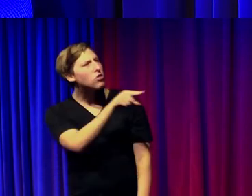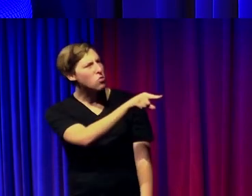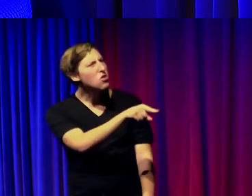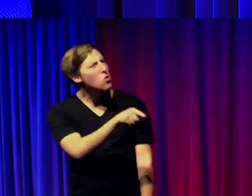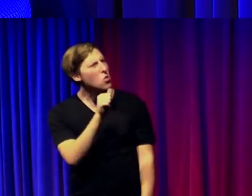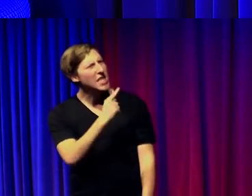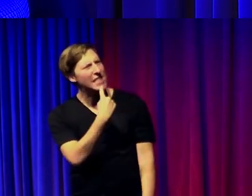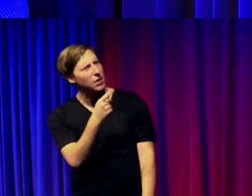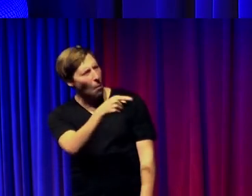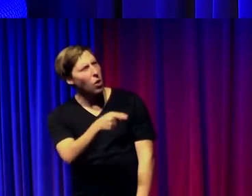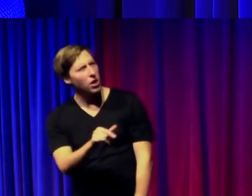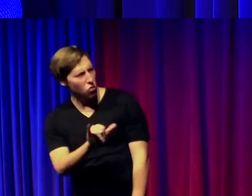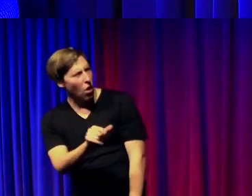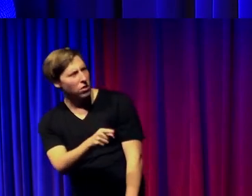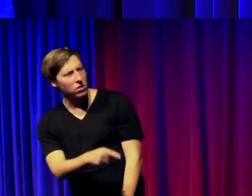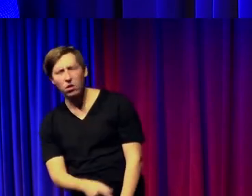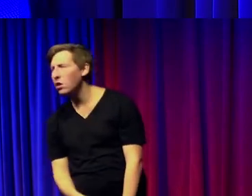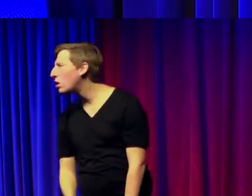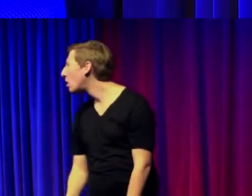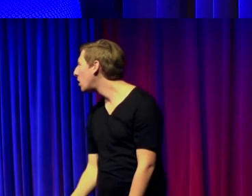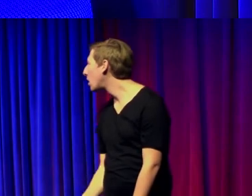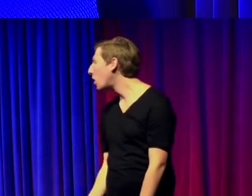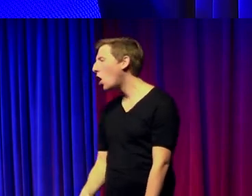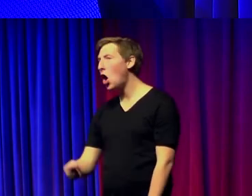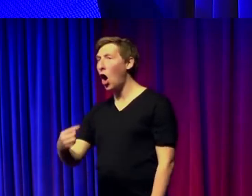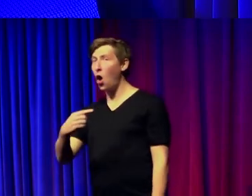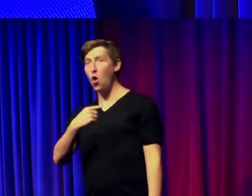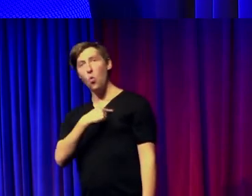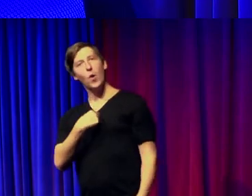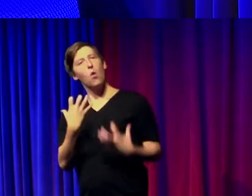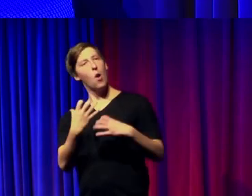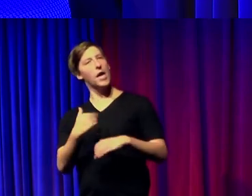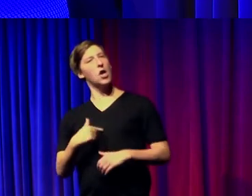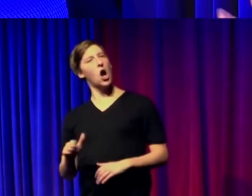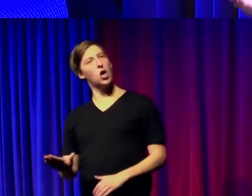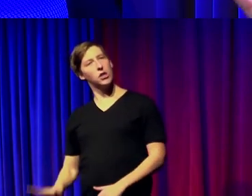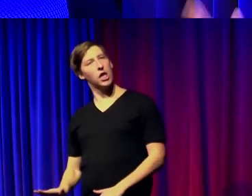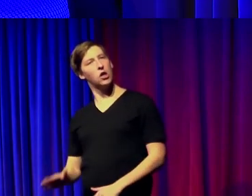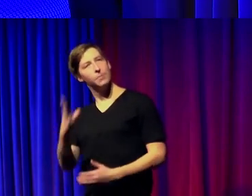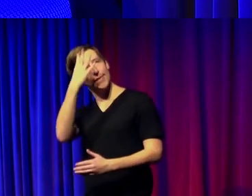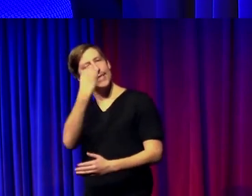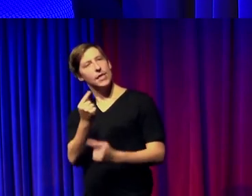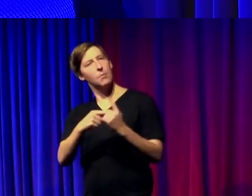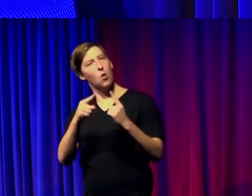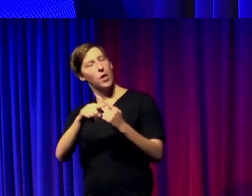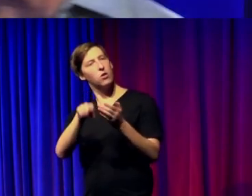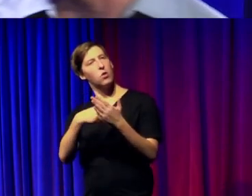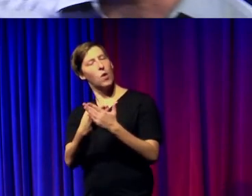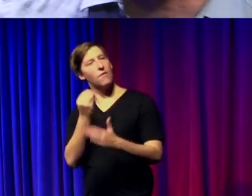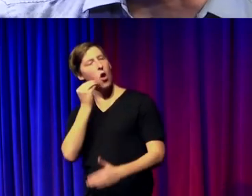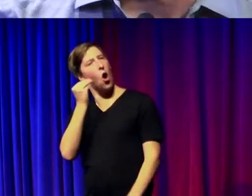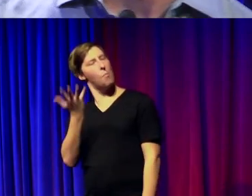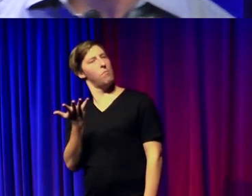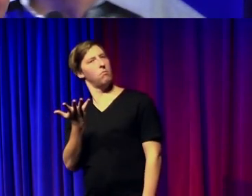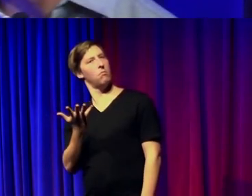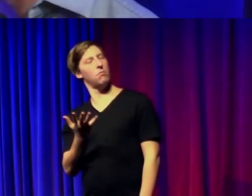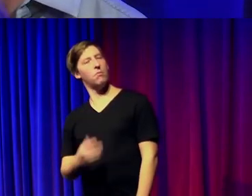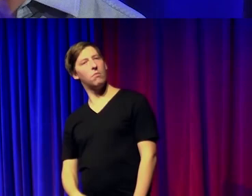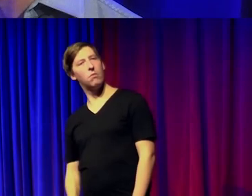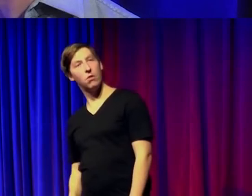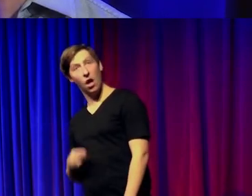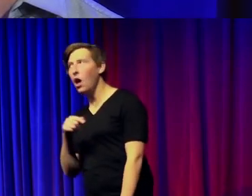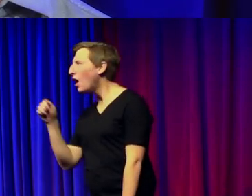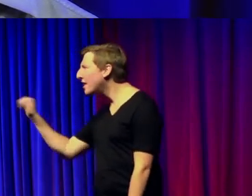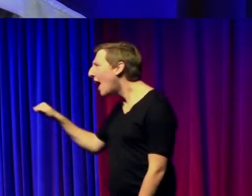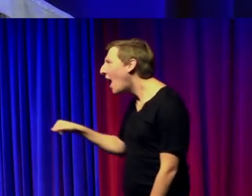Why? Because we said we want our child to be asleep when we get home. She was asleep and you guys came in, you know, stomping in. Well,